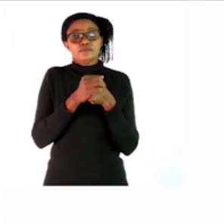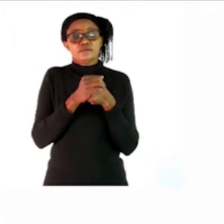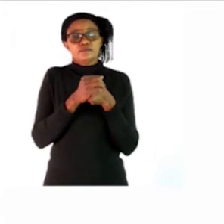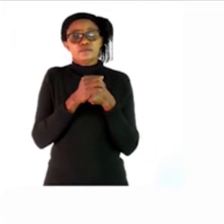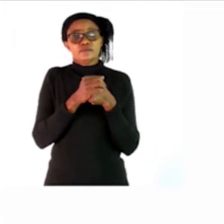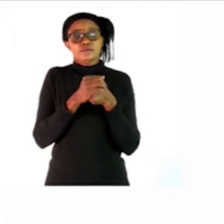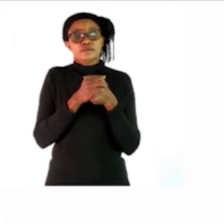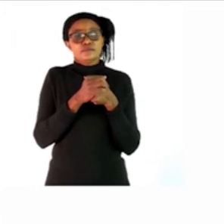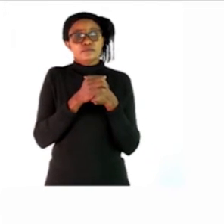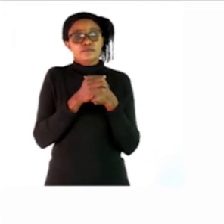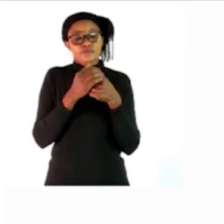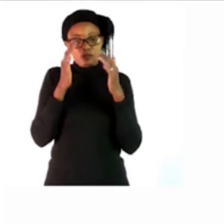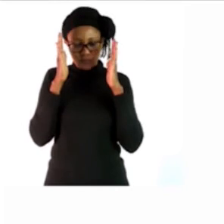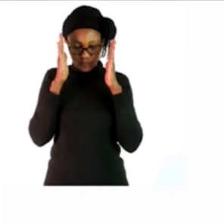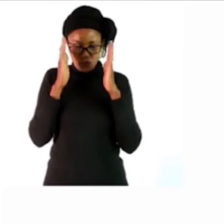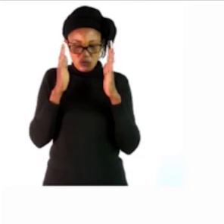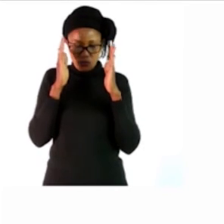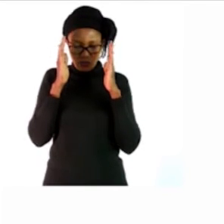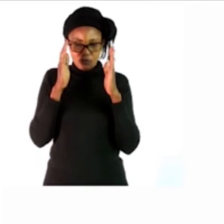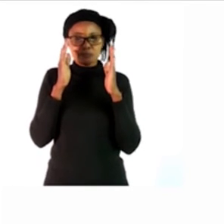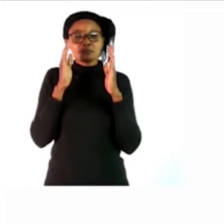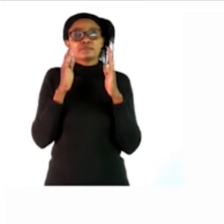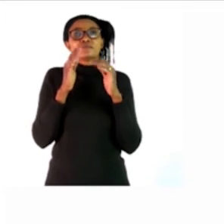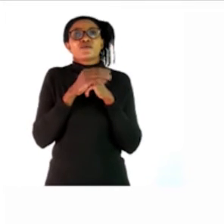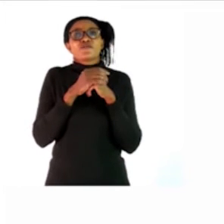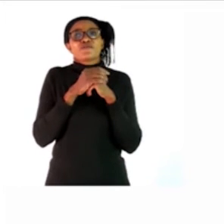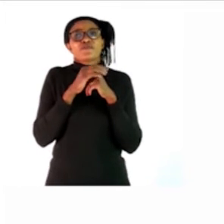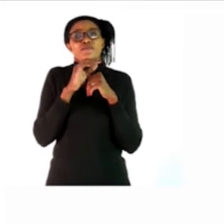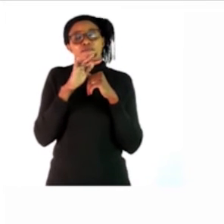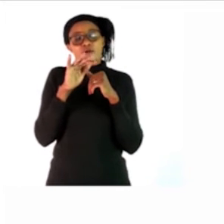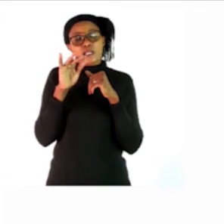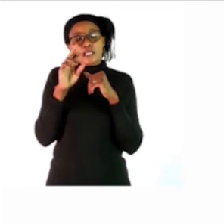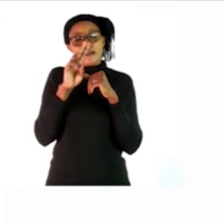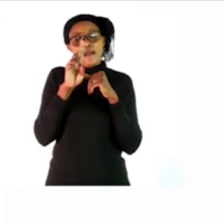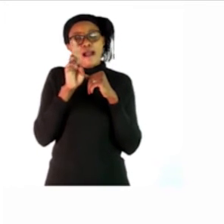Now we concentrate on the letter H.